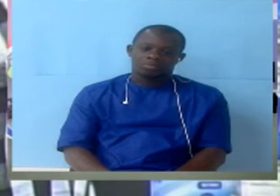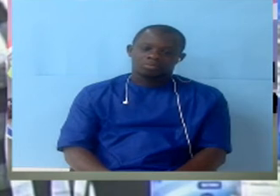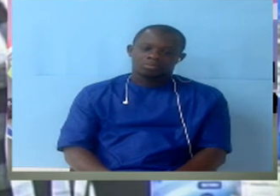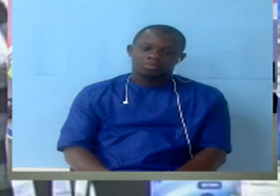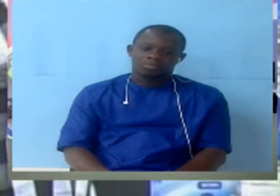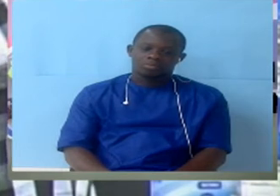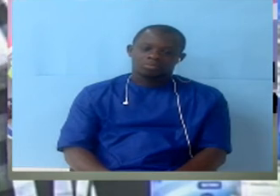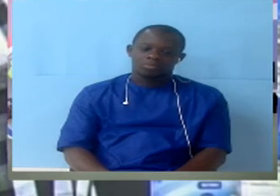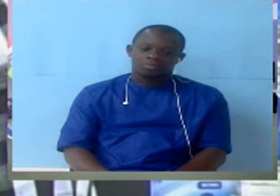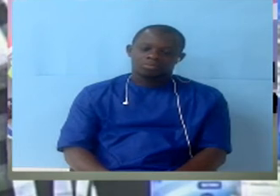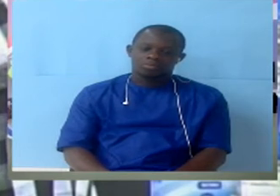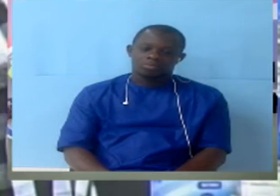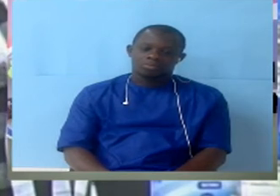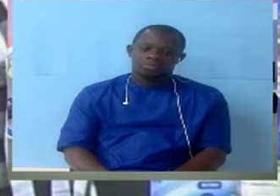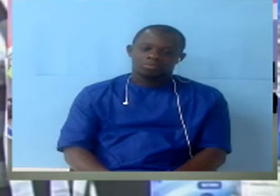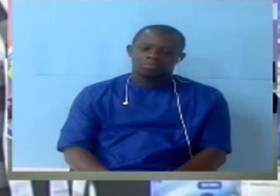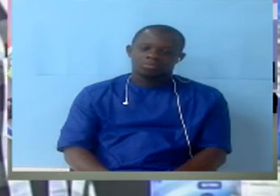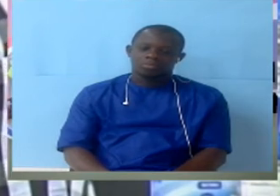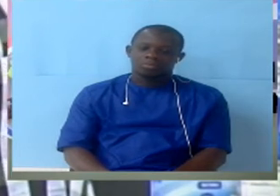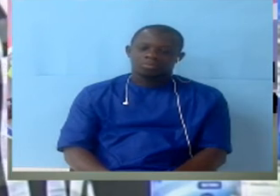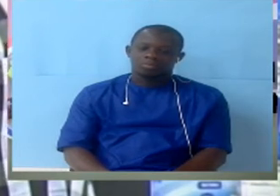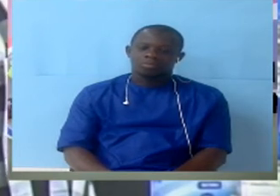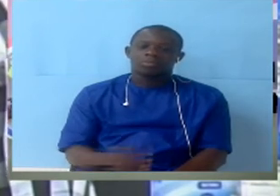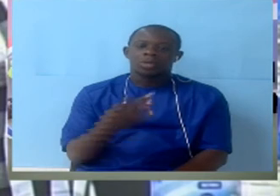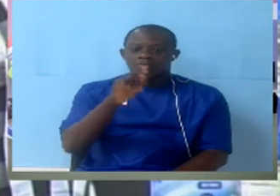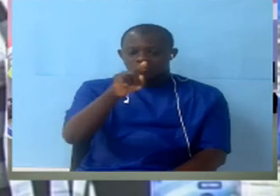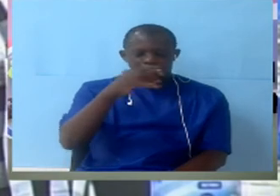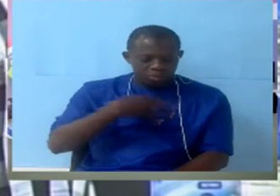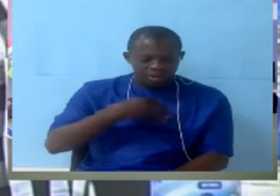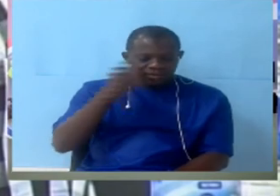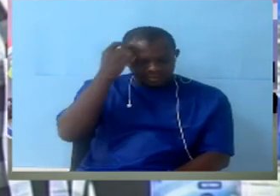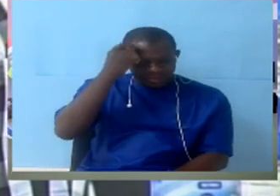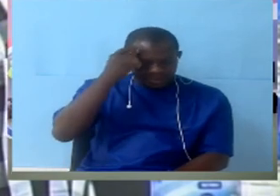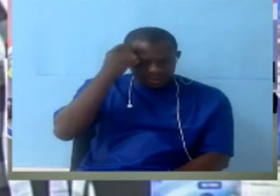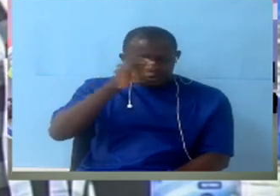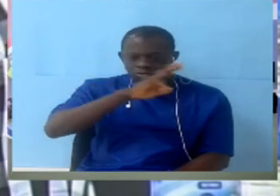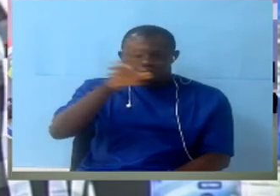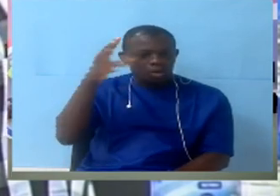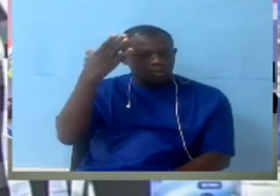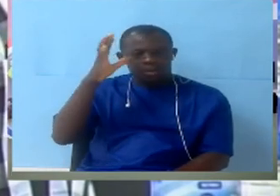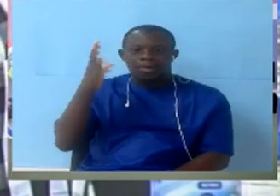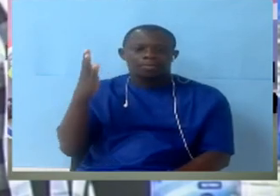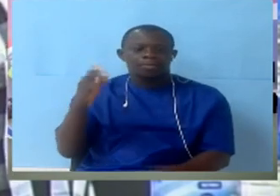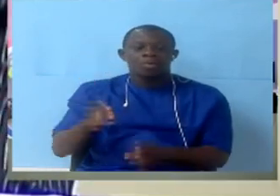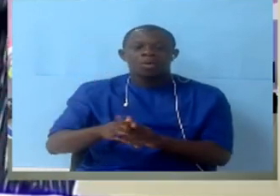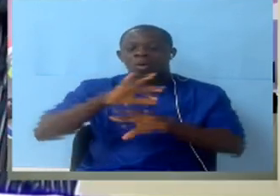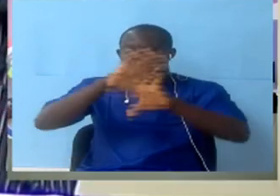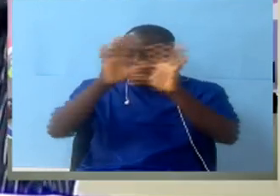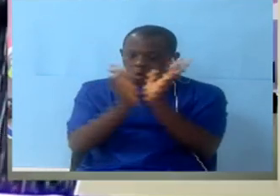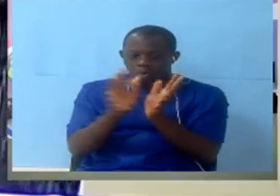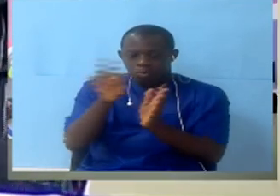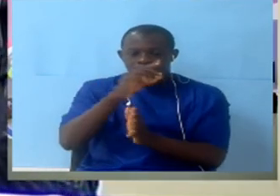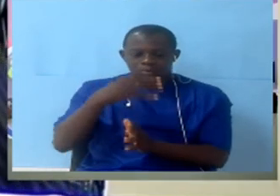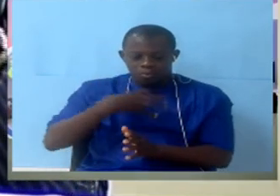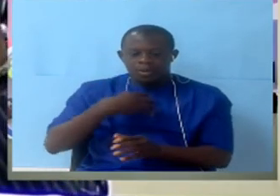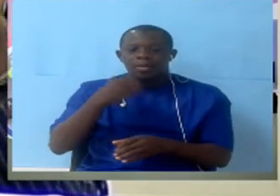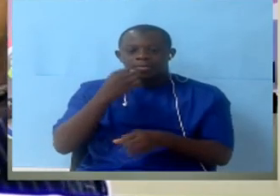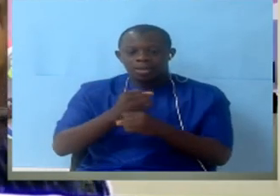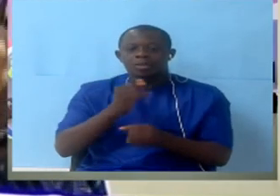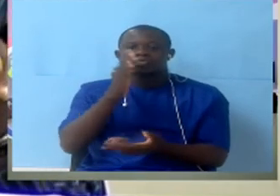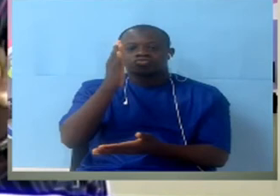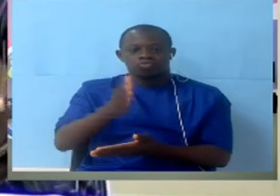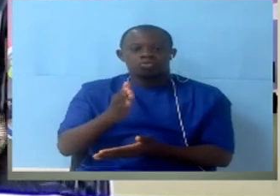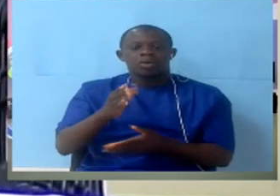the question later. It's no big problem. All we want to do is to get to the truth and to ensure that people have